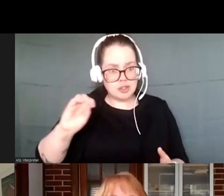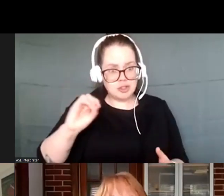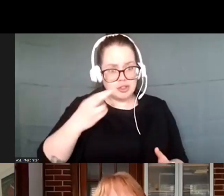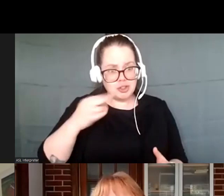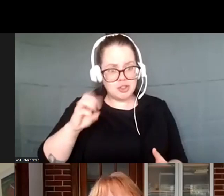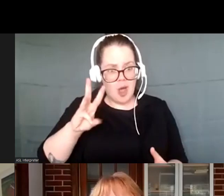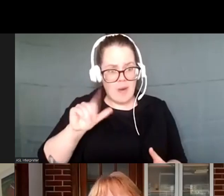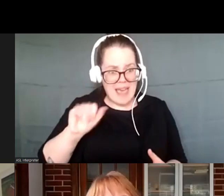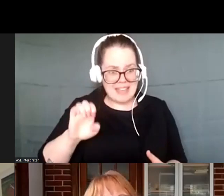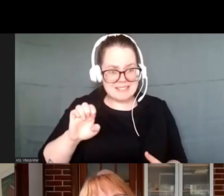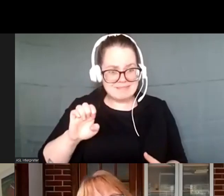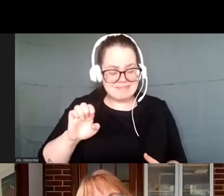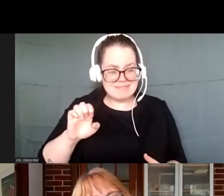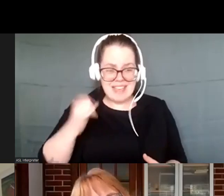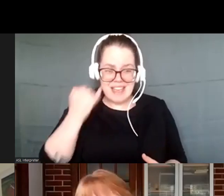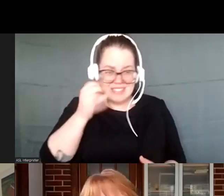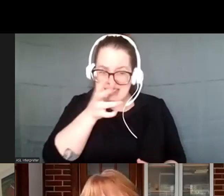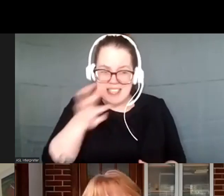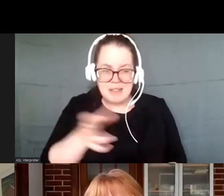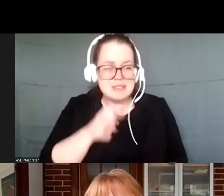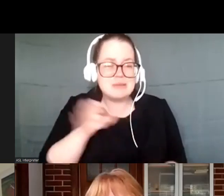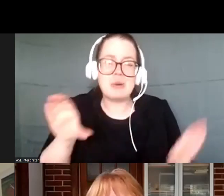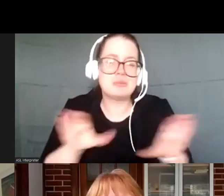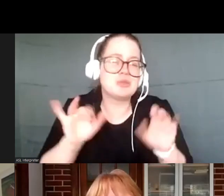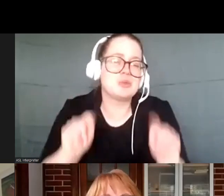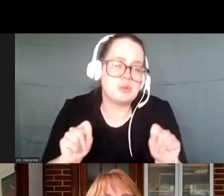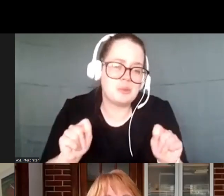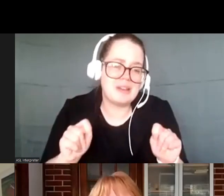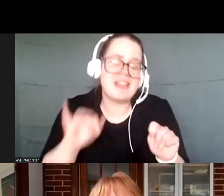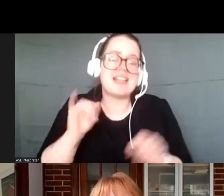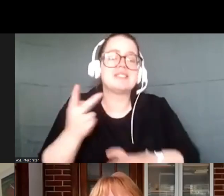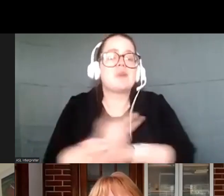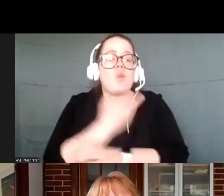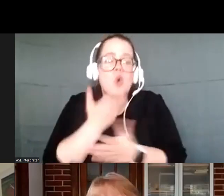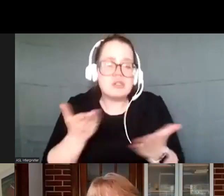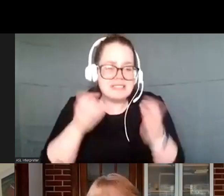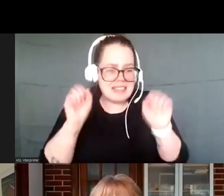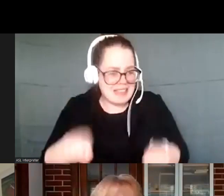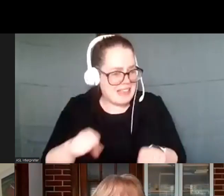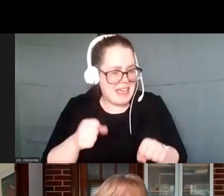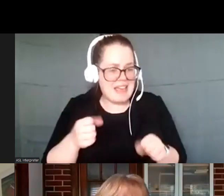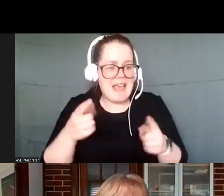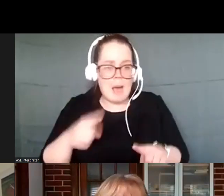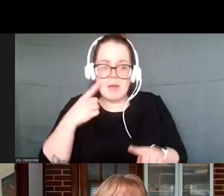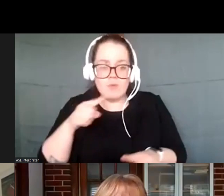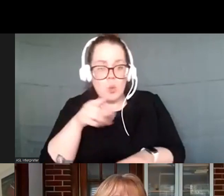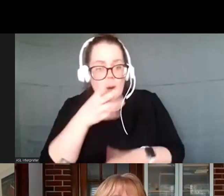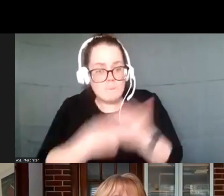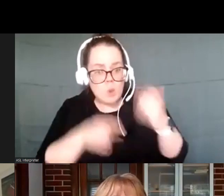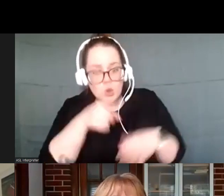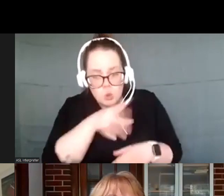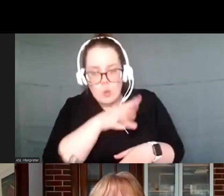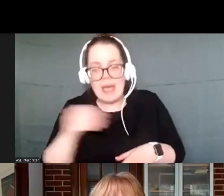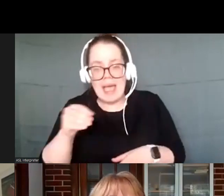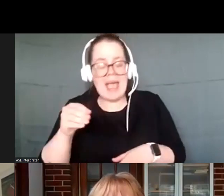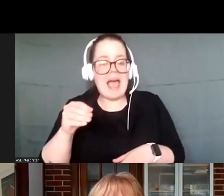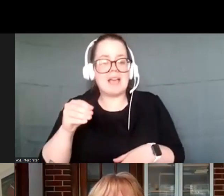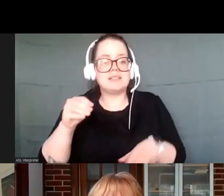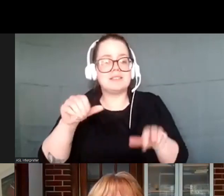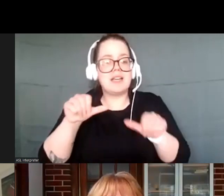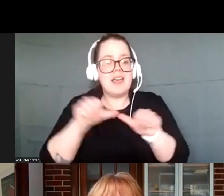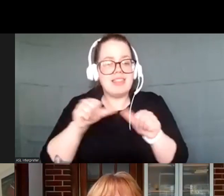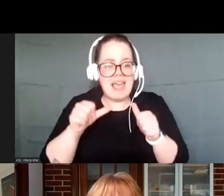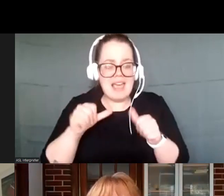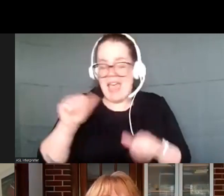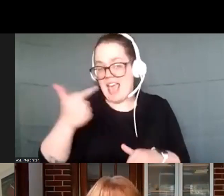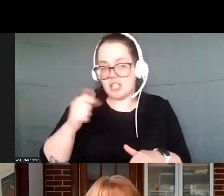Just don't. It's just the worst thing that can happen is for you and for the agent. It's like it can actually really hurt